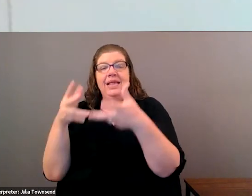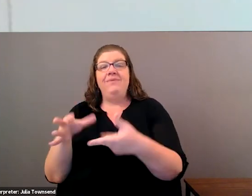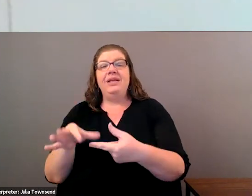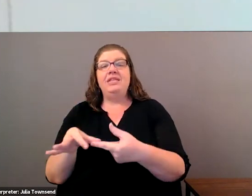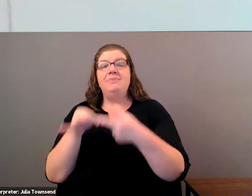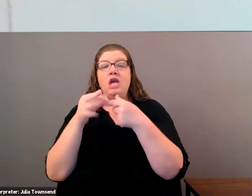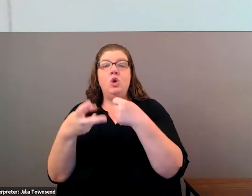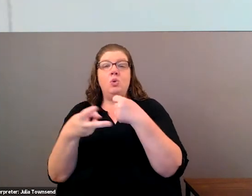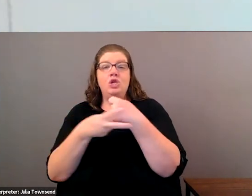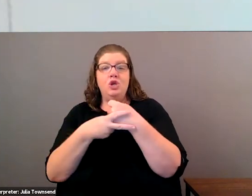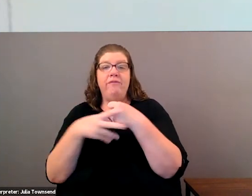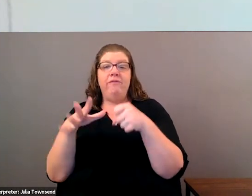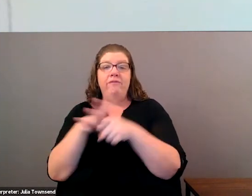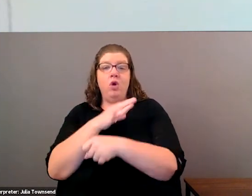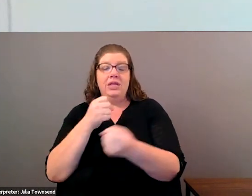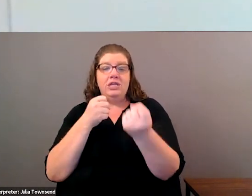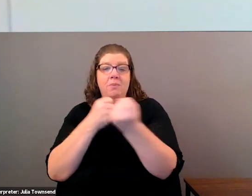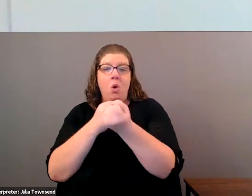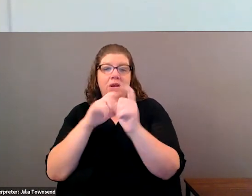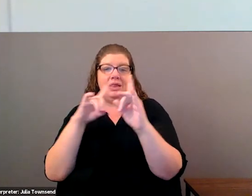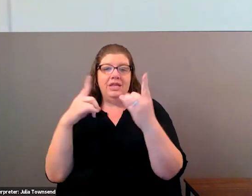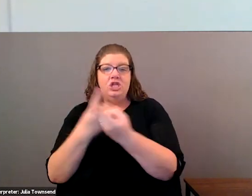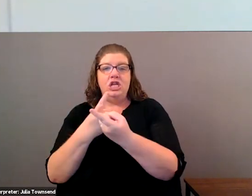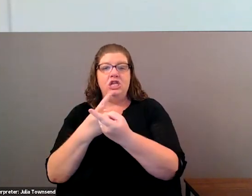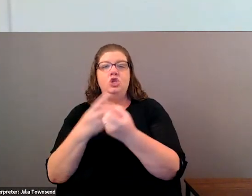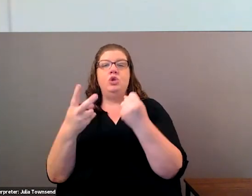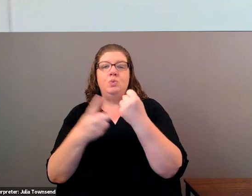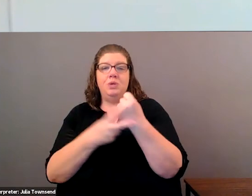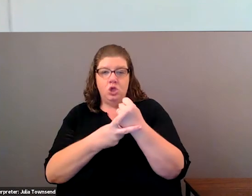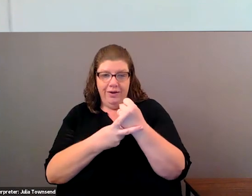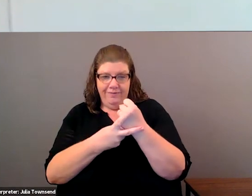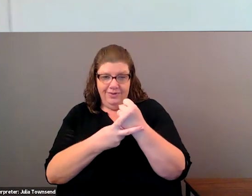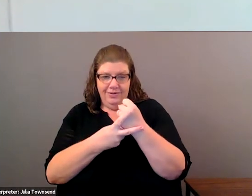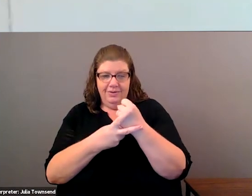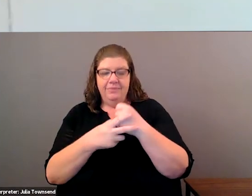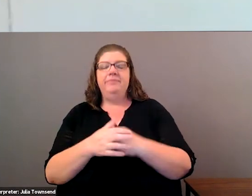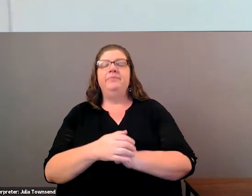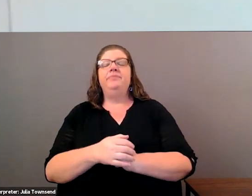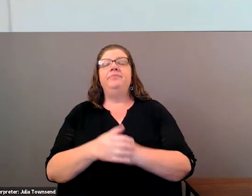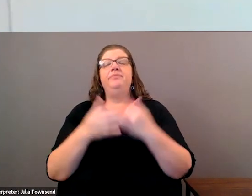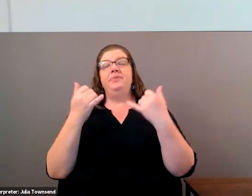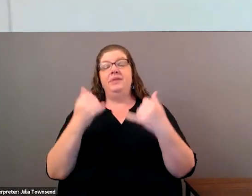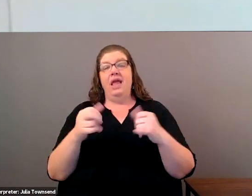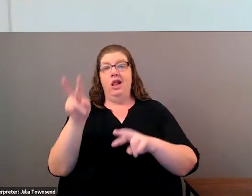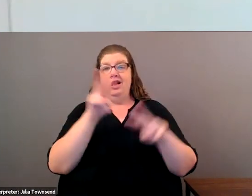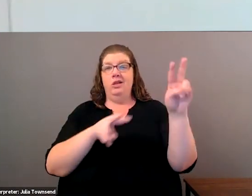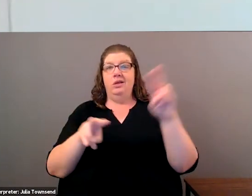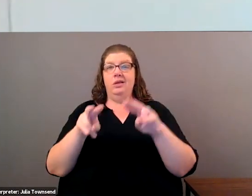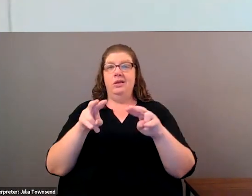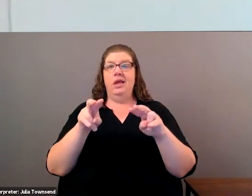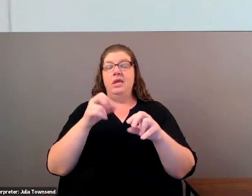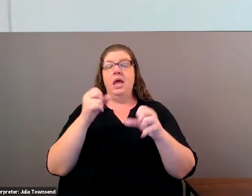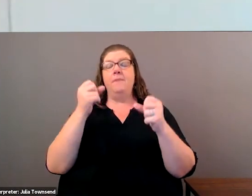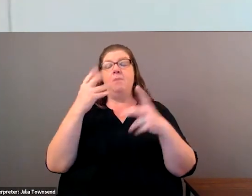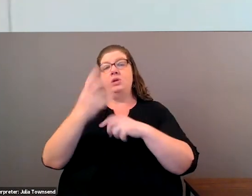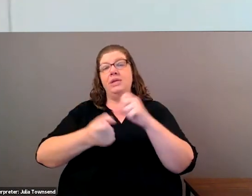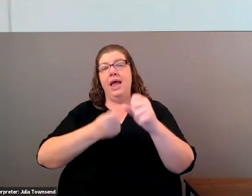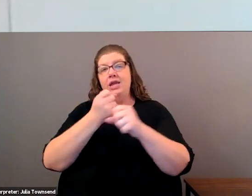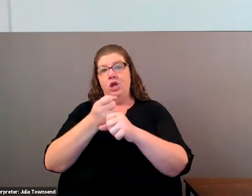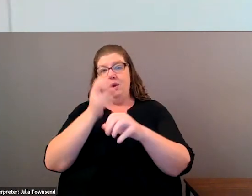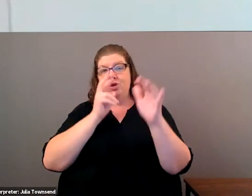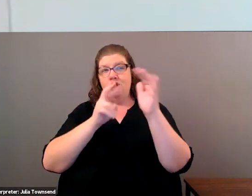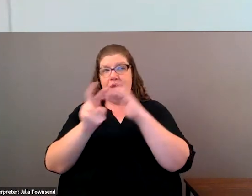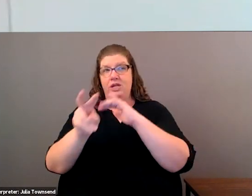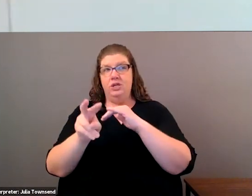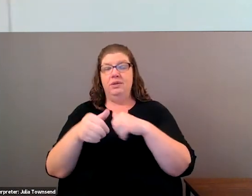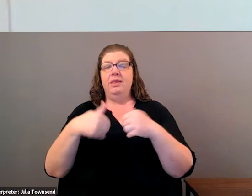fund fully supporting the district reserves. Let's now look at all of this in the multi-year projection. Next slide,